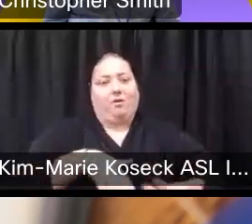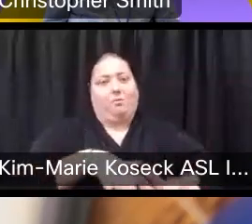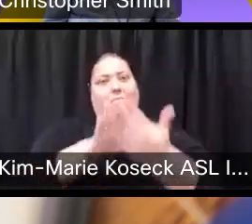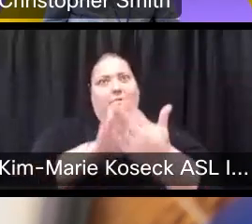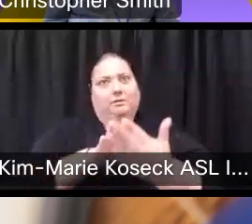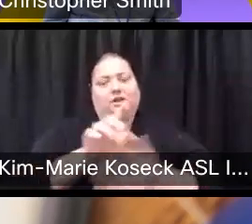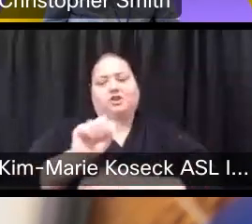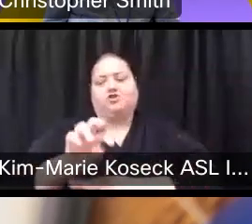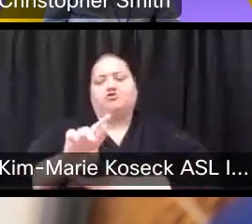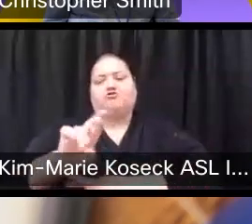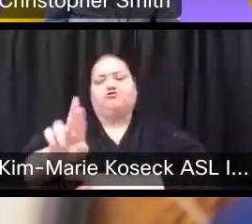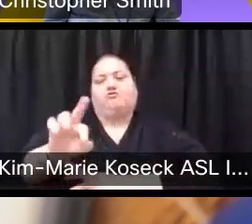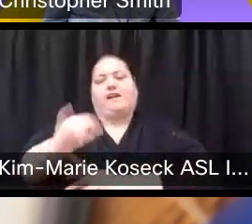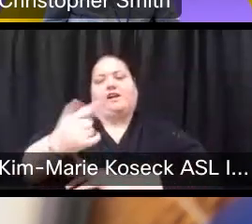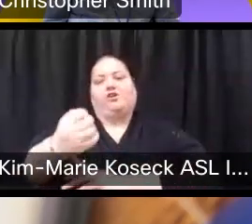be very triggering